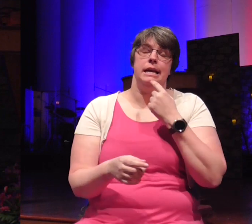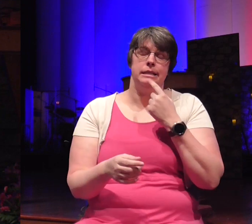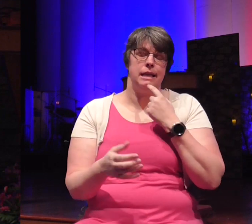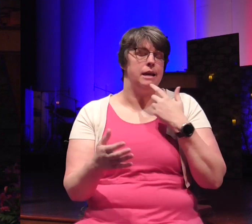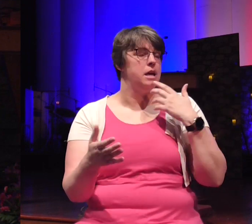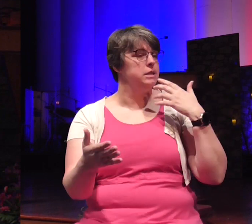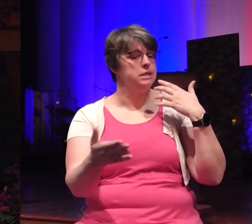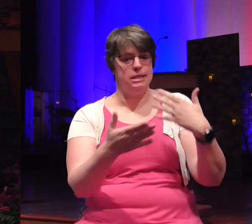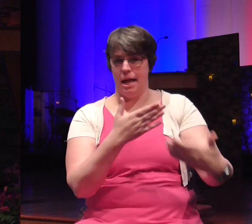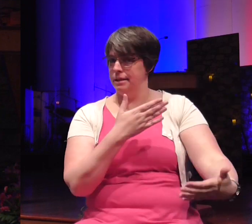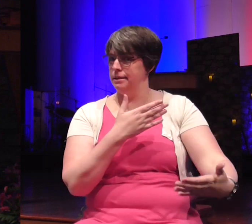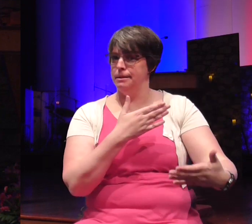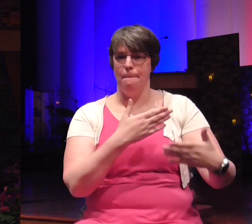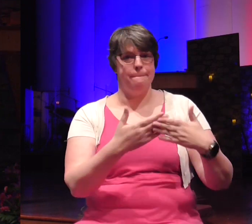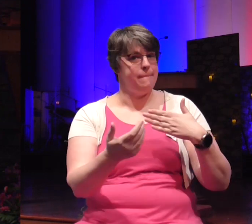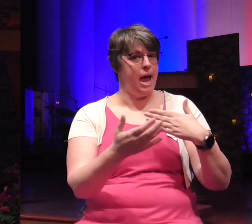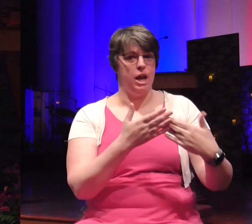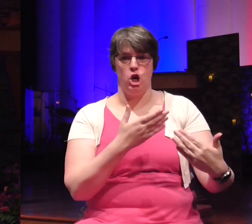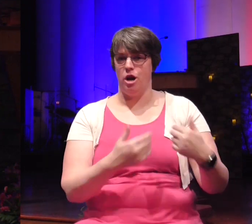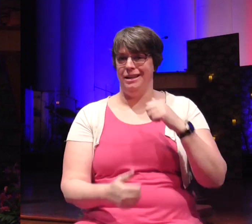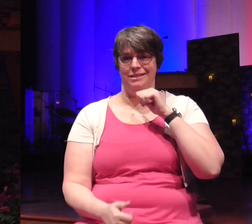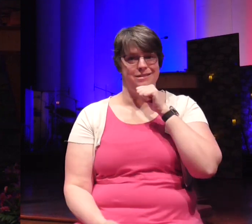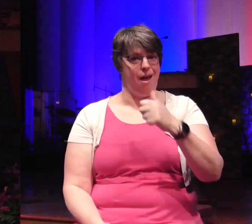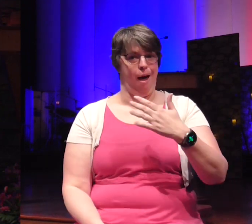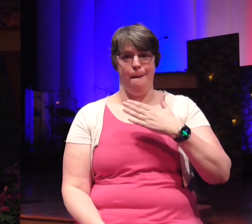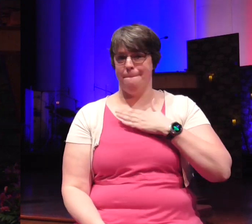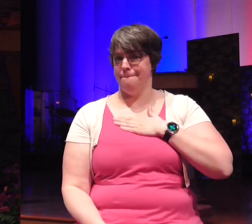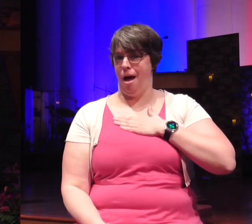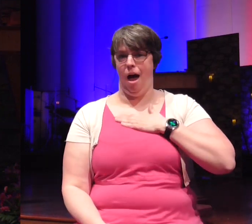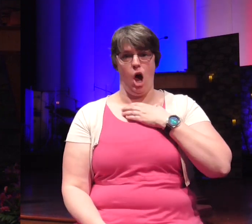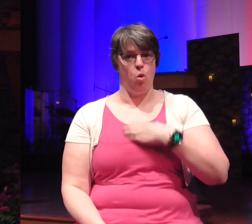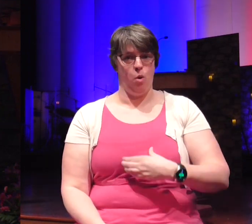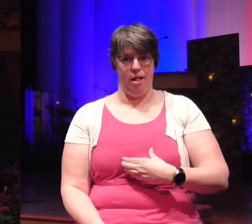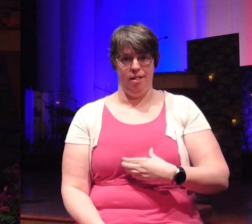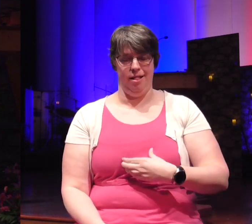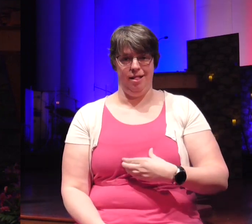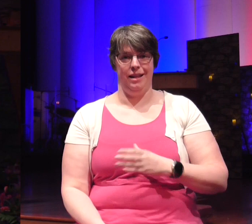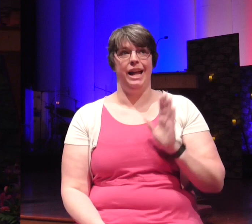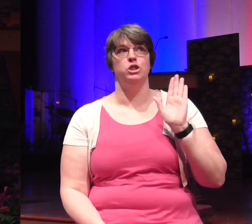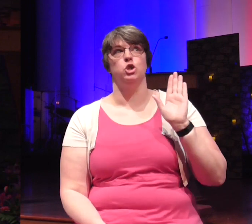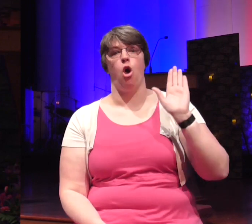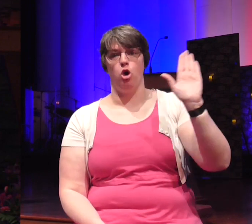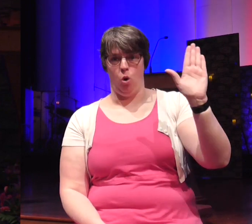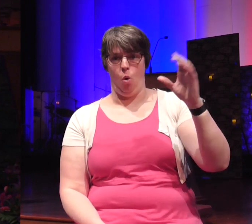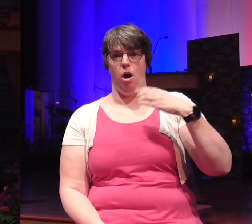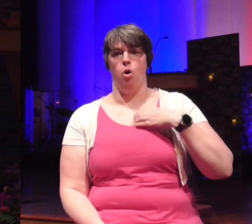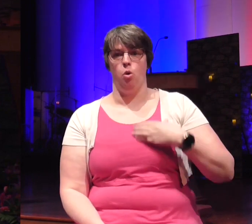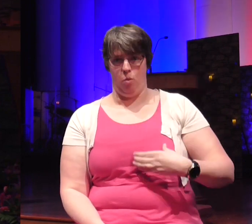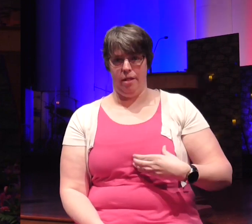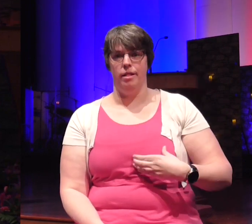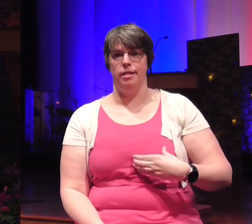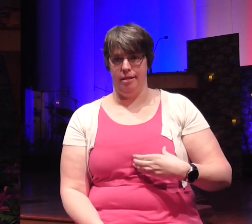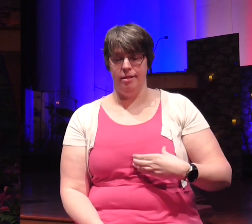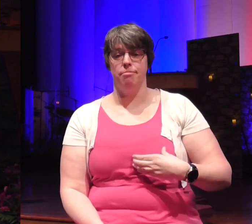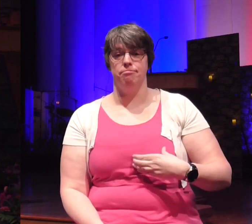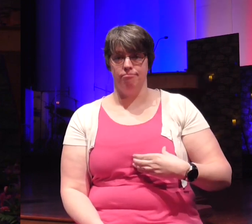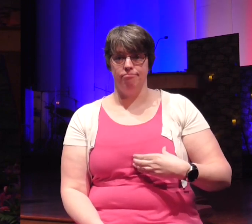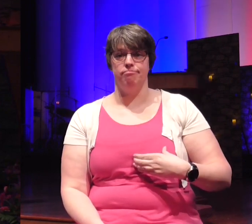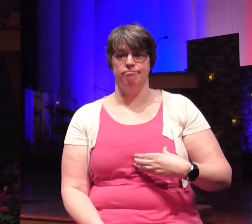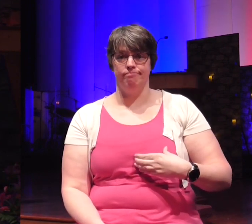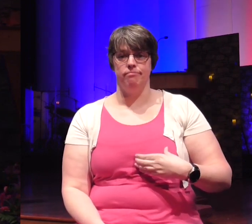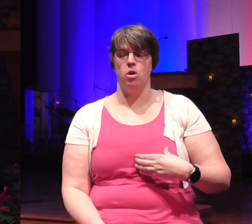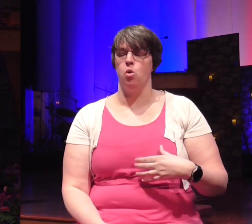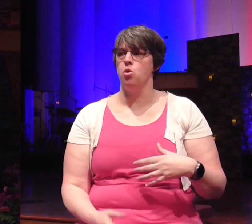nevertheless, not my will, but thy will be done.